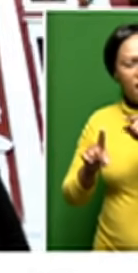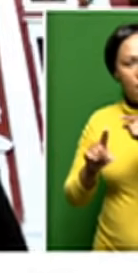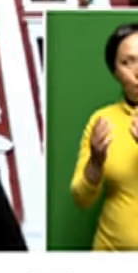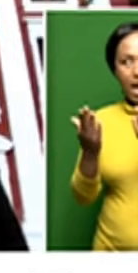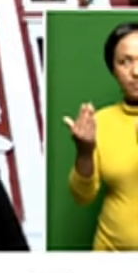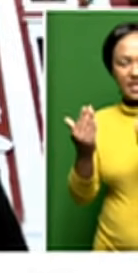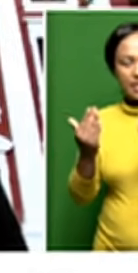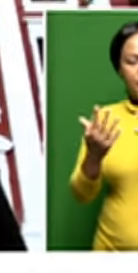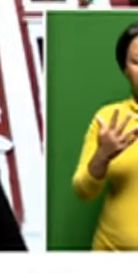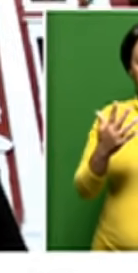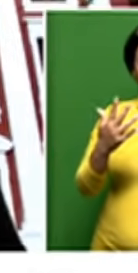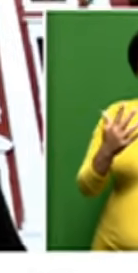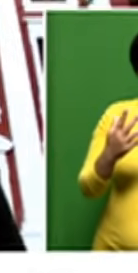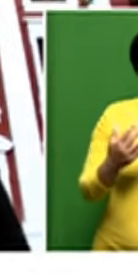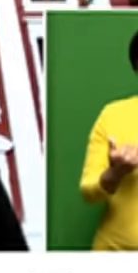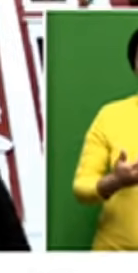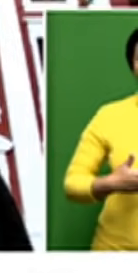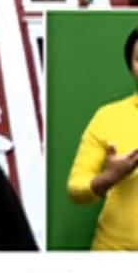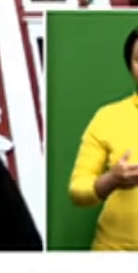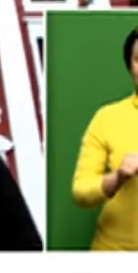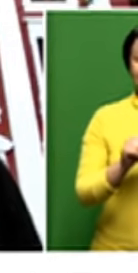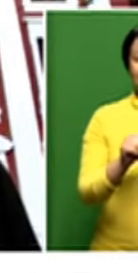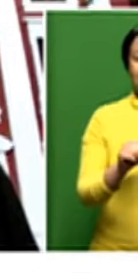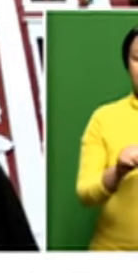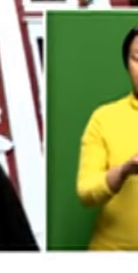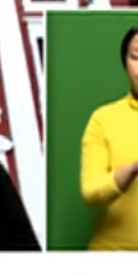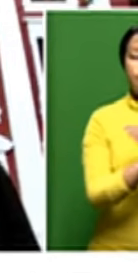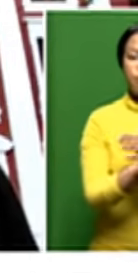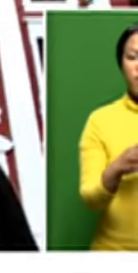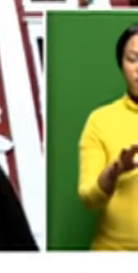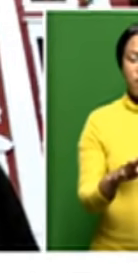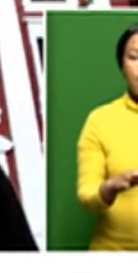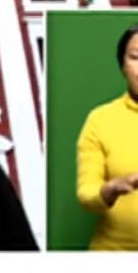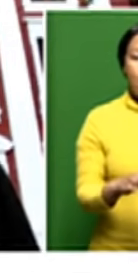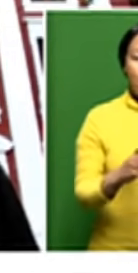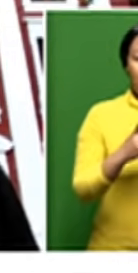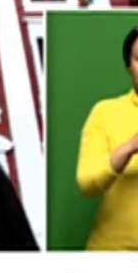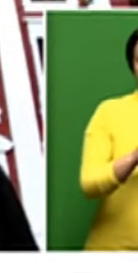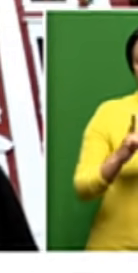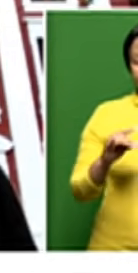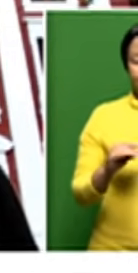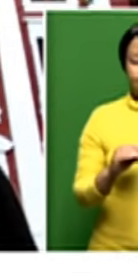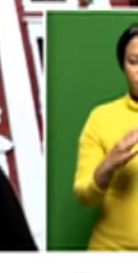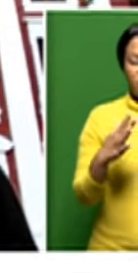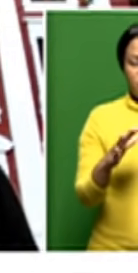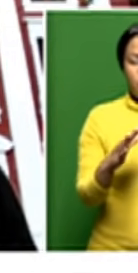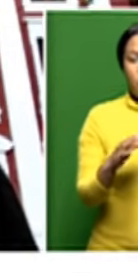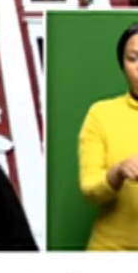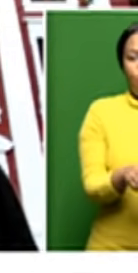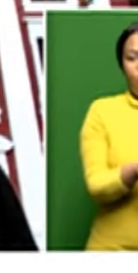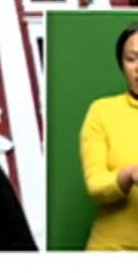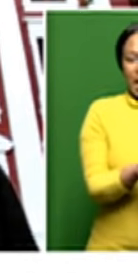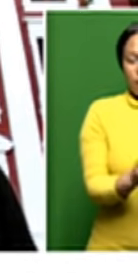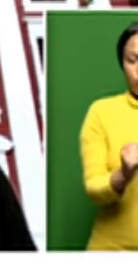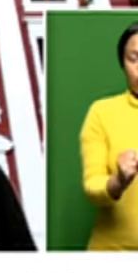was there. We are in the process, as previously articulated by the presiding officers, to sharpen those tools of oversight,